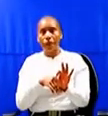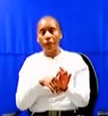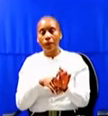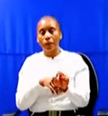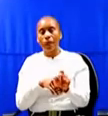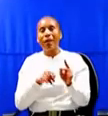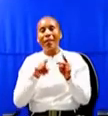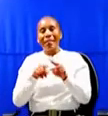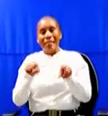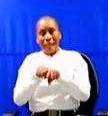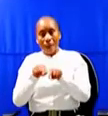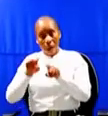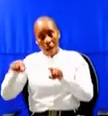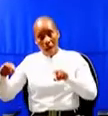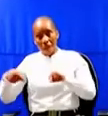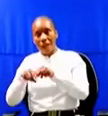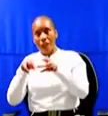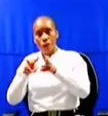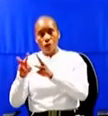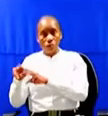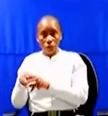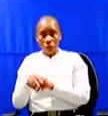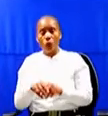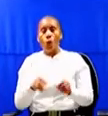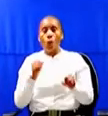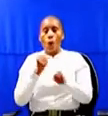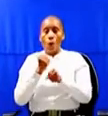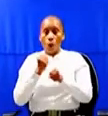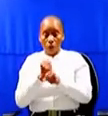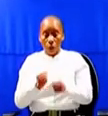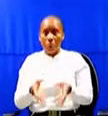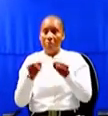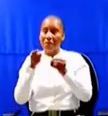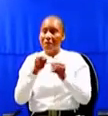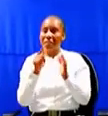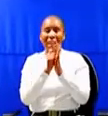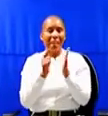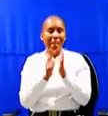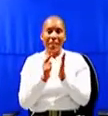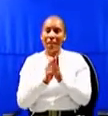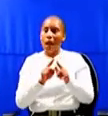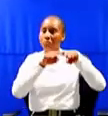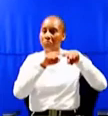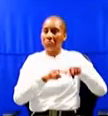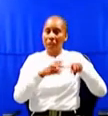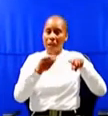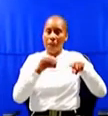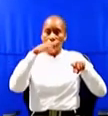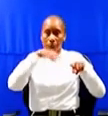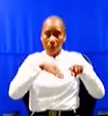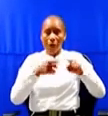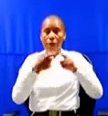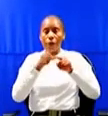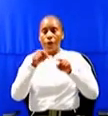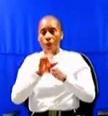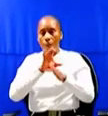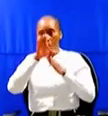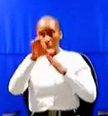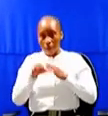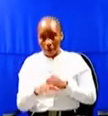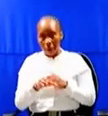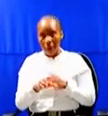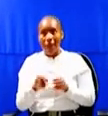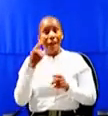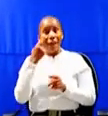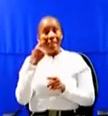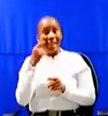the report and found to have no legal basis. Now, as a result of the conclusive prima facie evidence contained